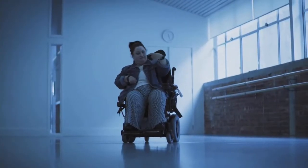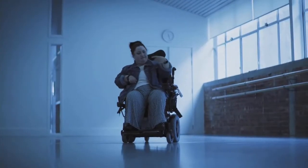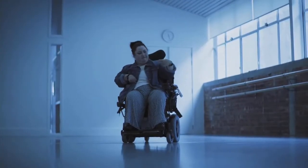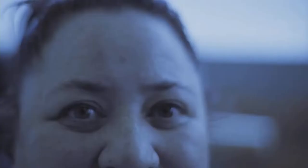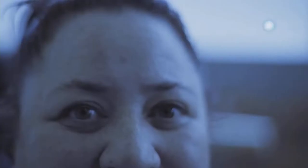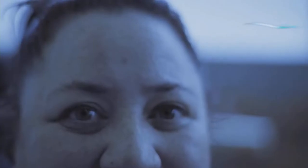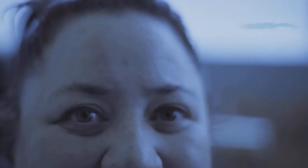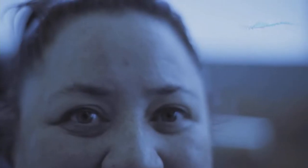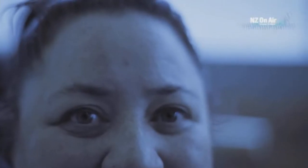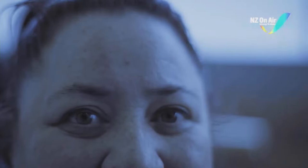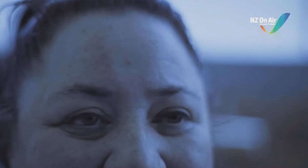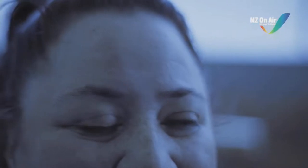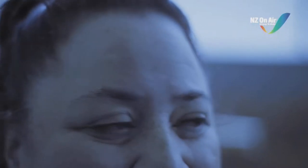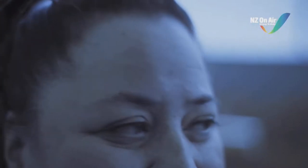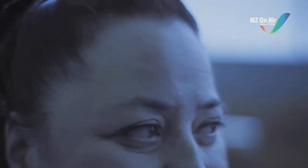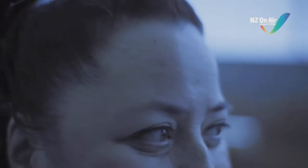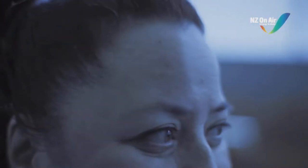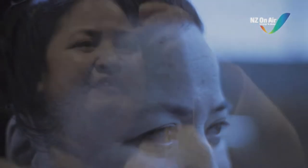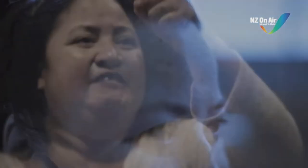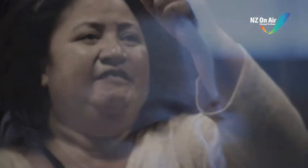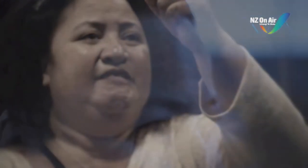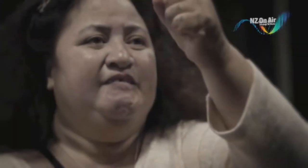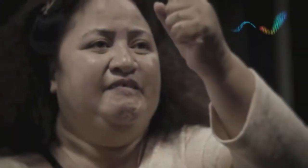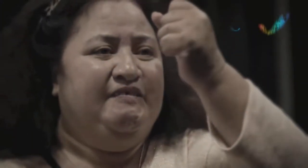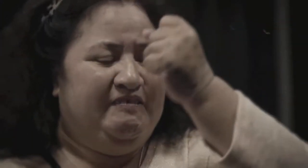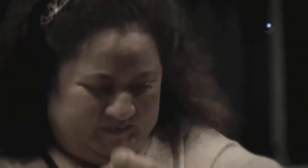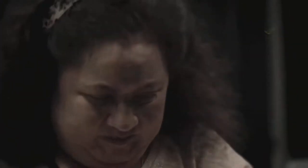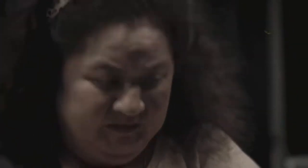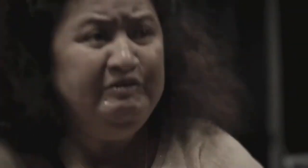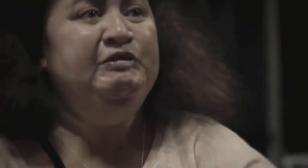all my life I have been performing